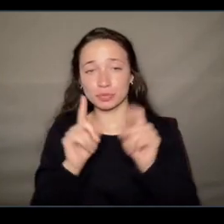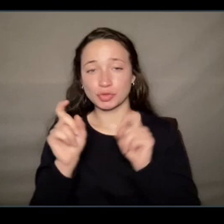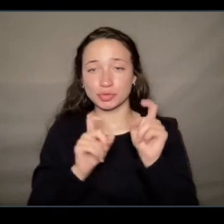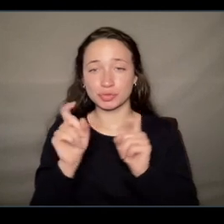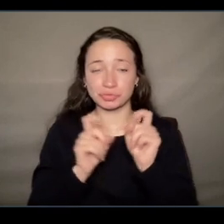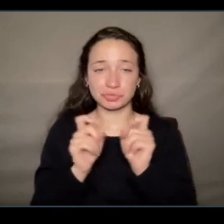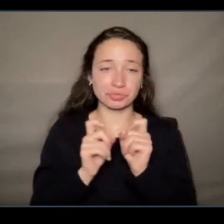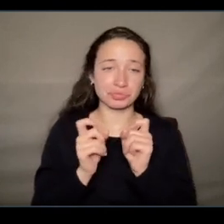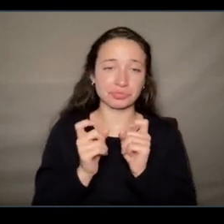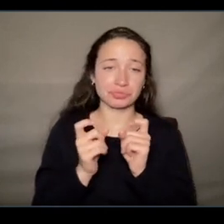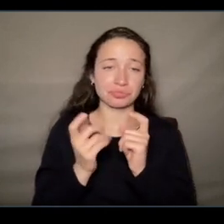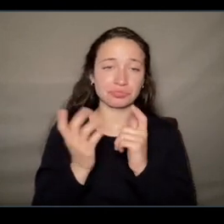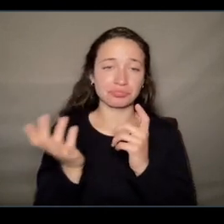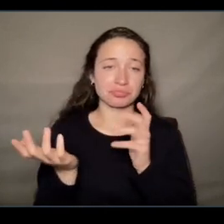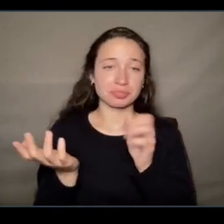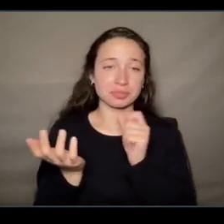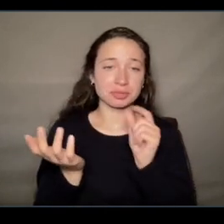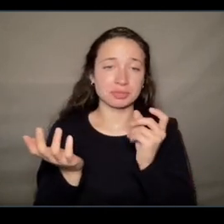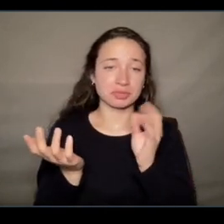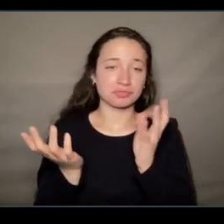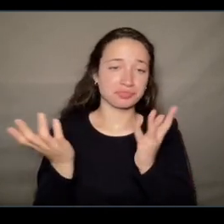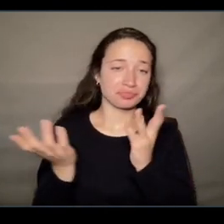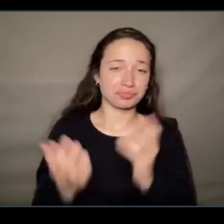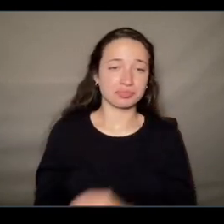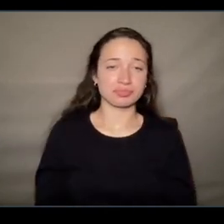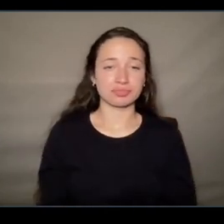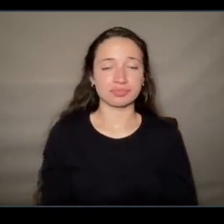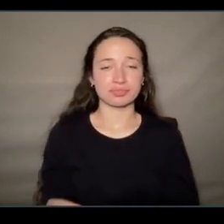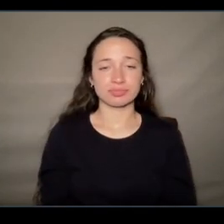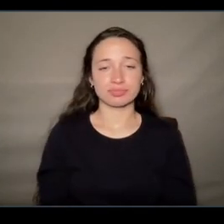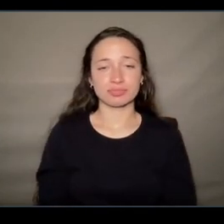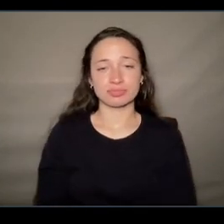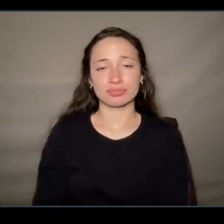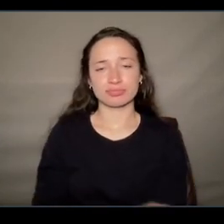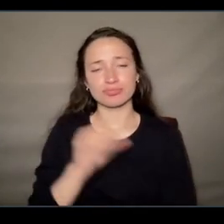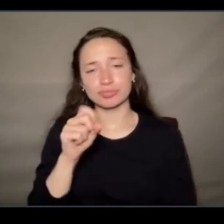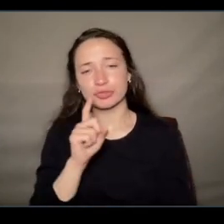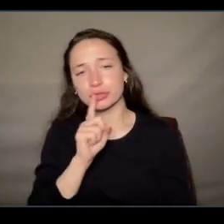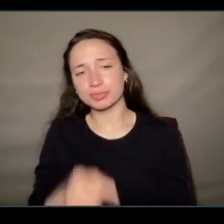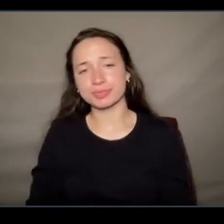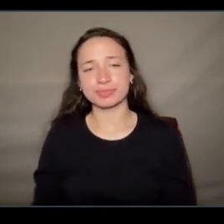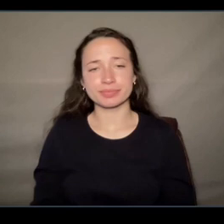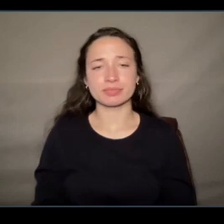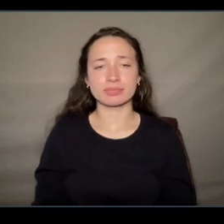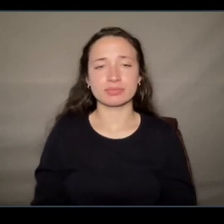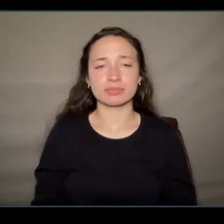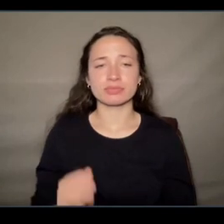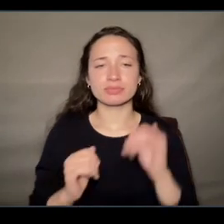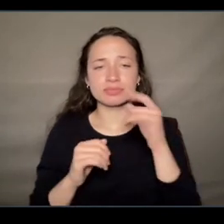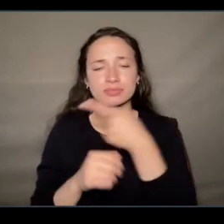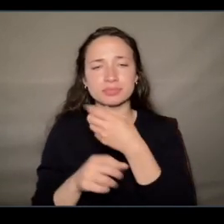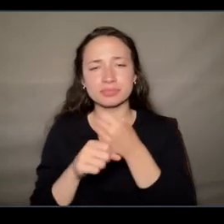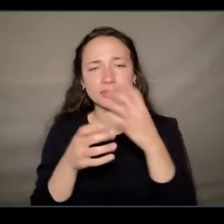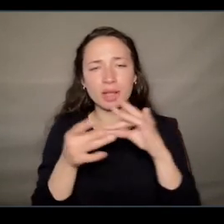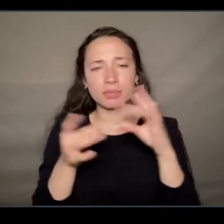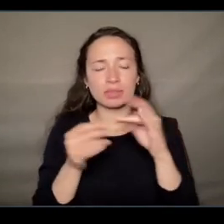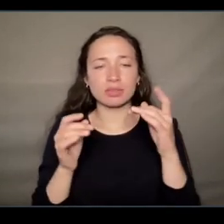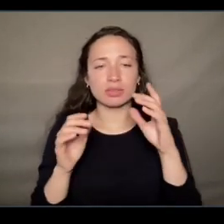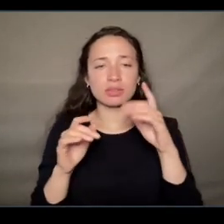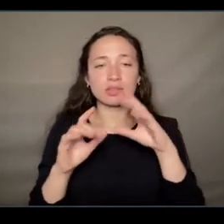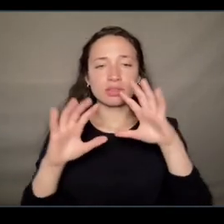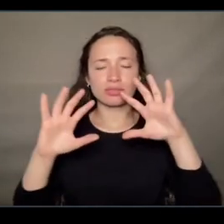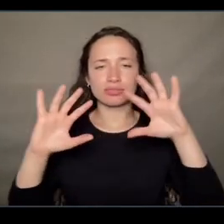Does anyone have any questions? Take a little bit of a... Sure. Iona made a comment. She said,